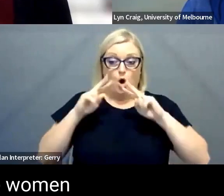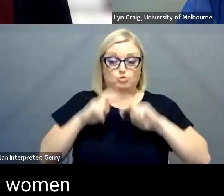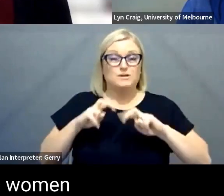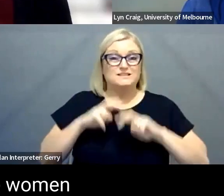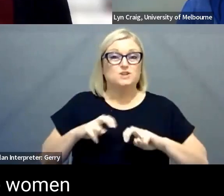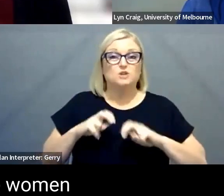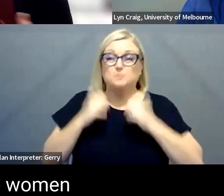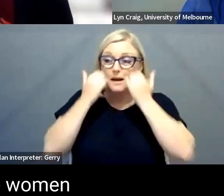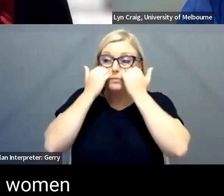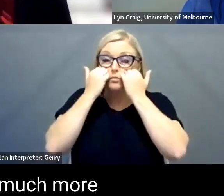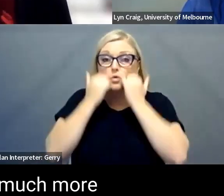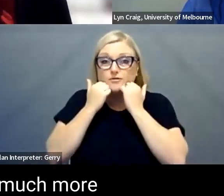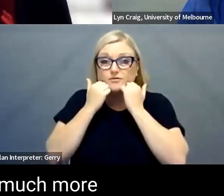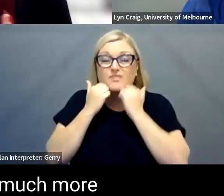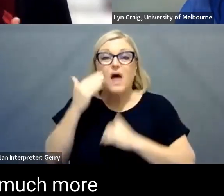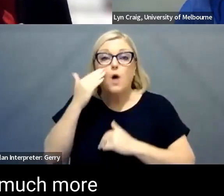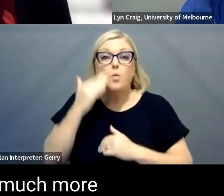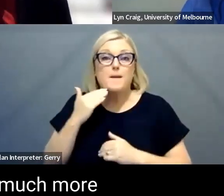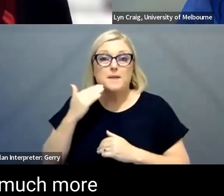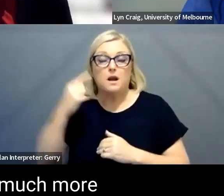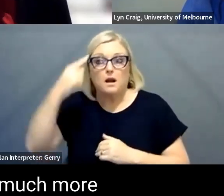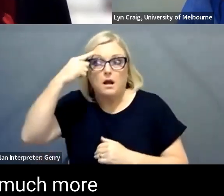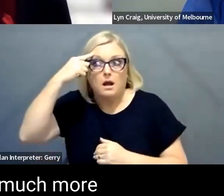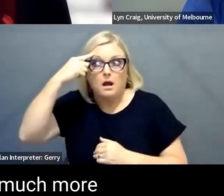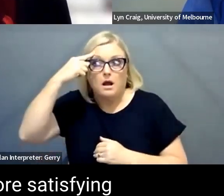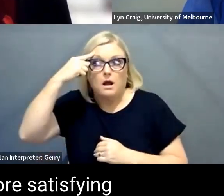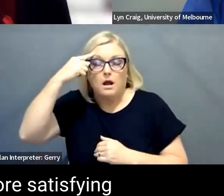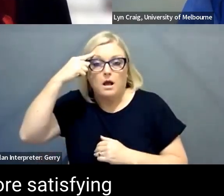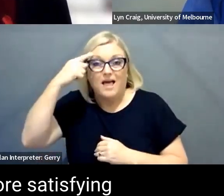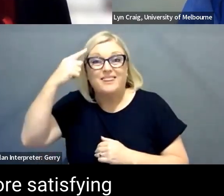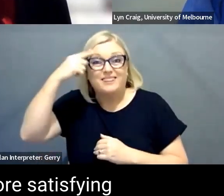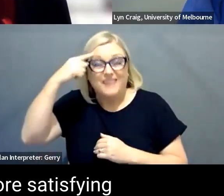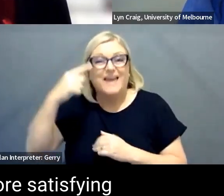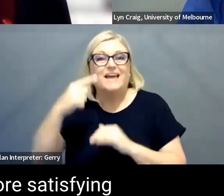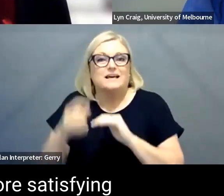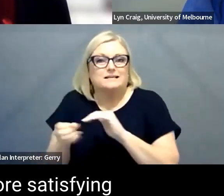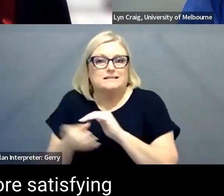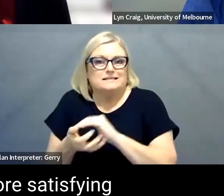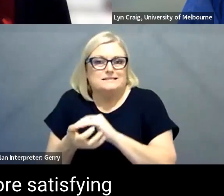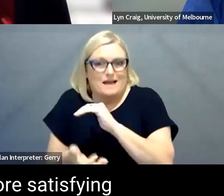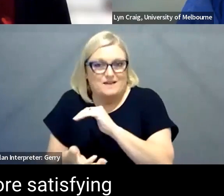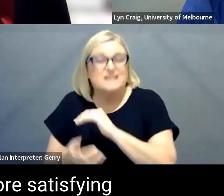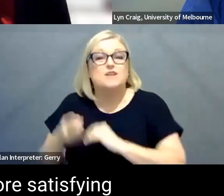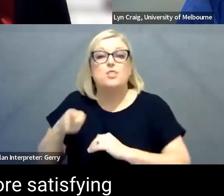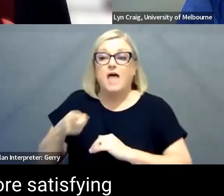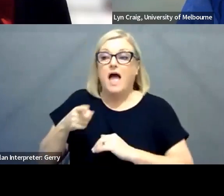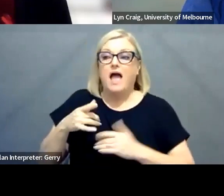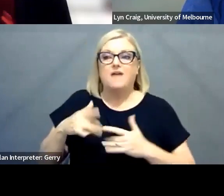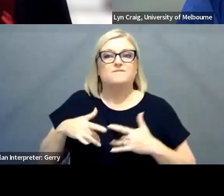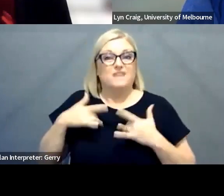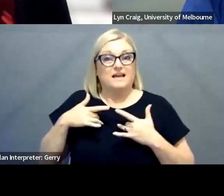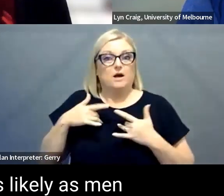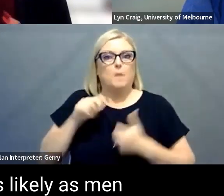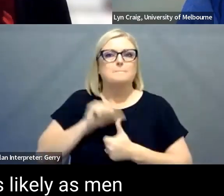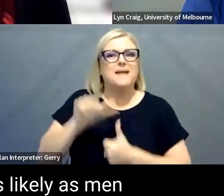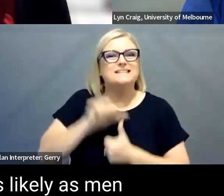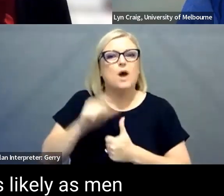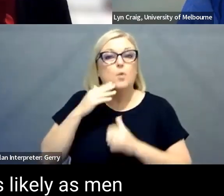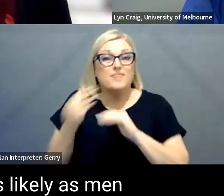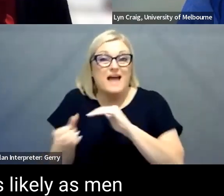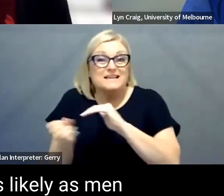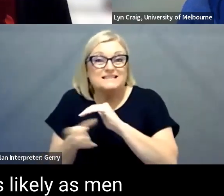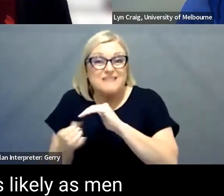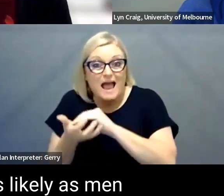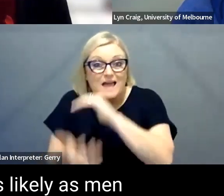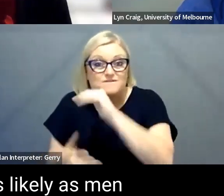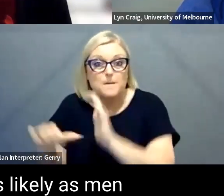of a savings mindset. So they were much more likely to say they found it more satisfying to save than spend. They were just as